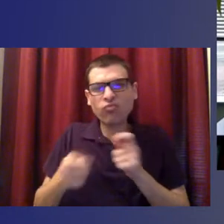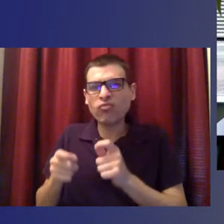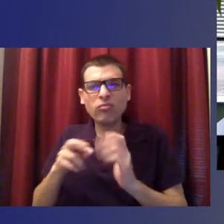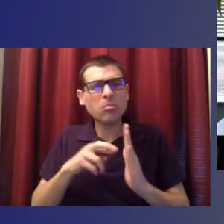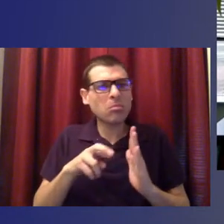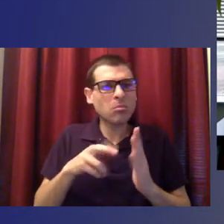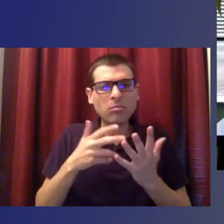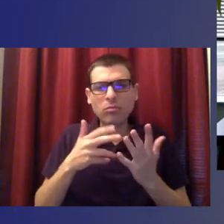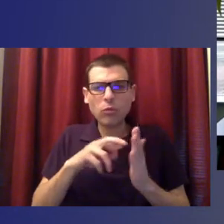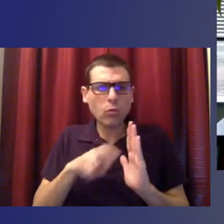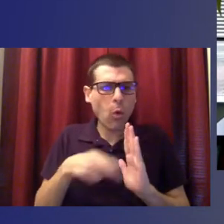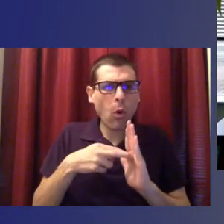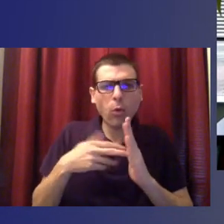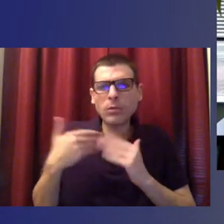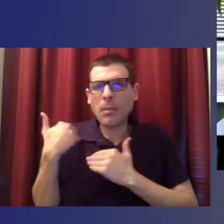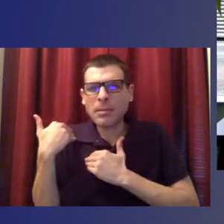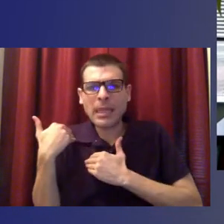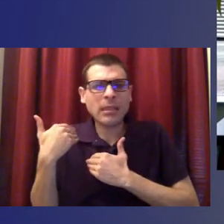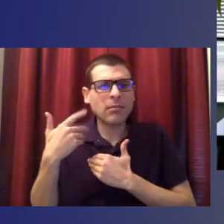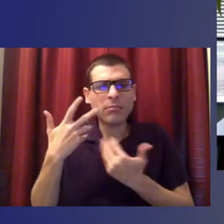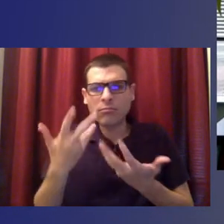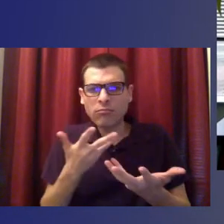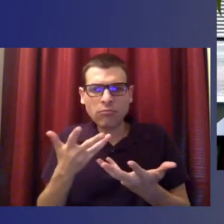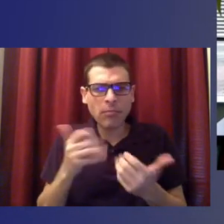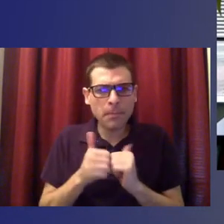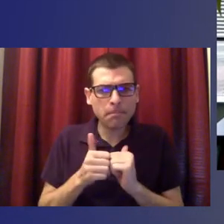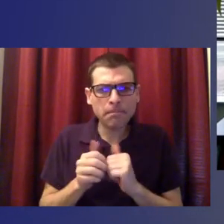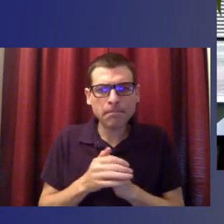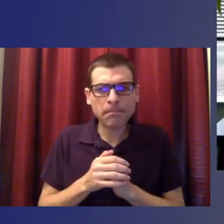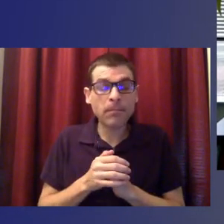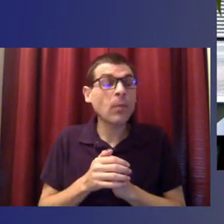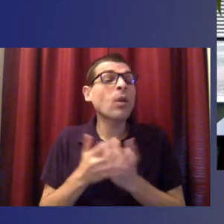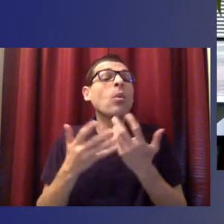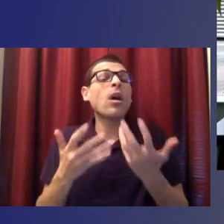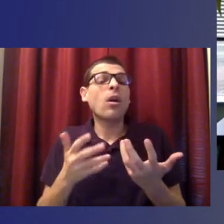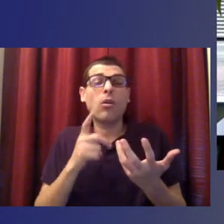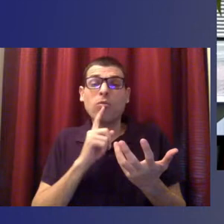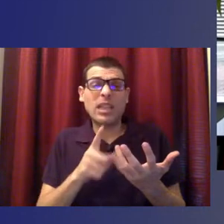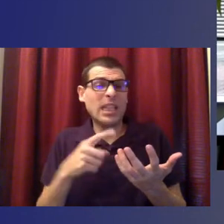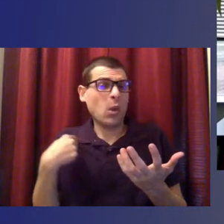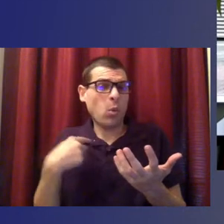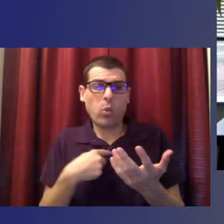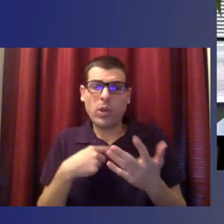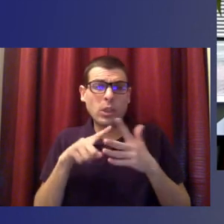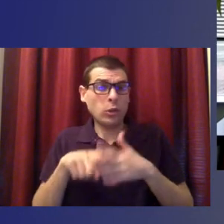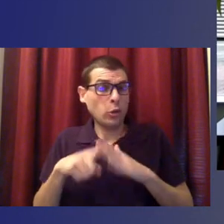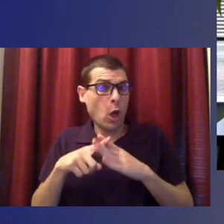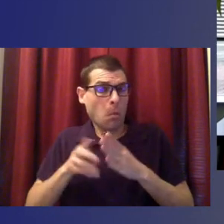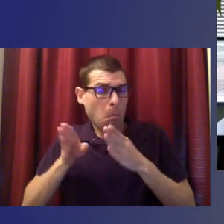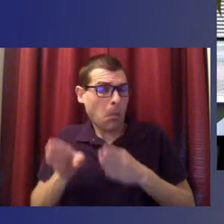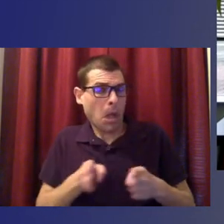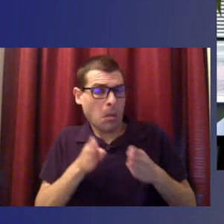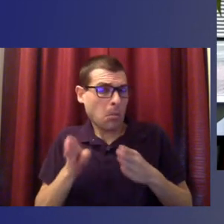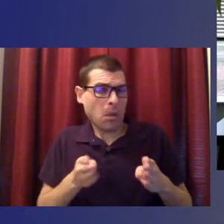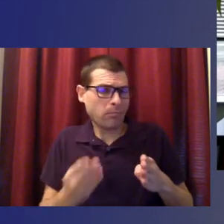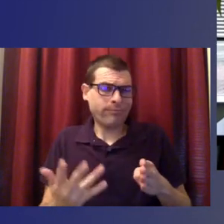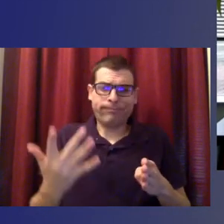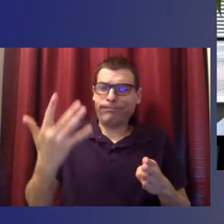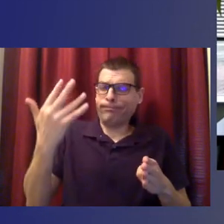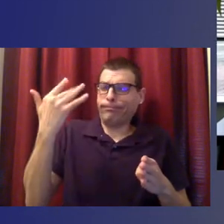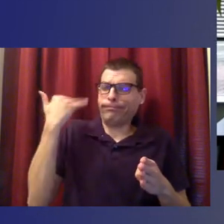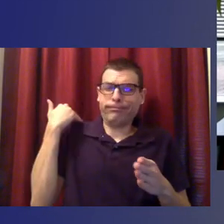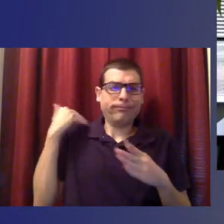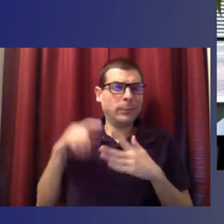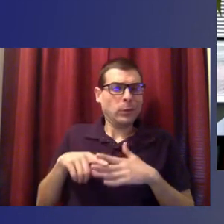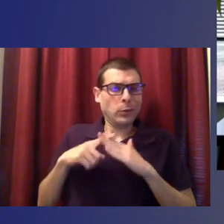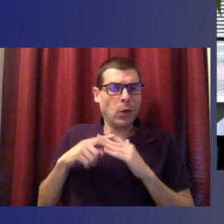Yeah, well, we've actually been preparing for this for years. I mean, it started with the Joint Office of Homeless Services, which is the City